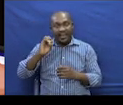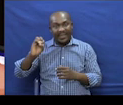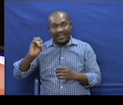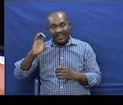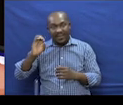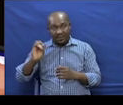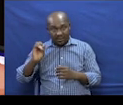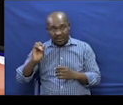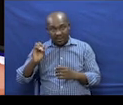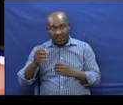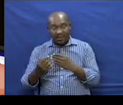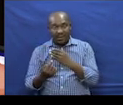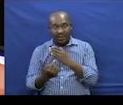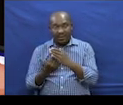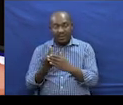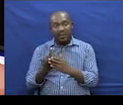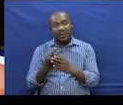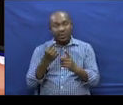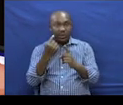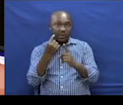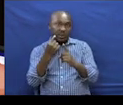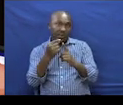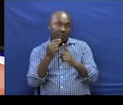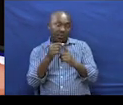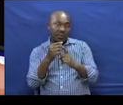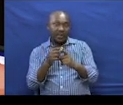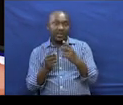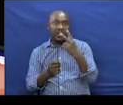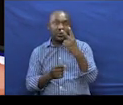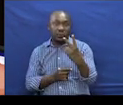from two Greek words, which are demos,